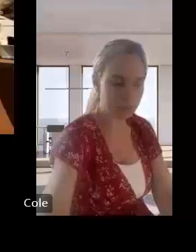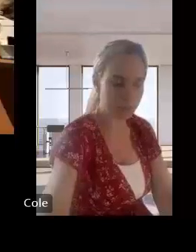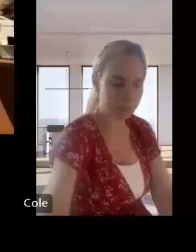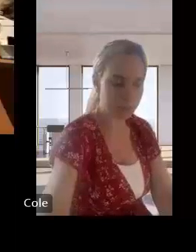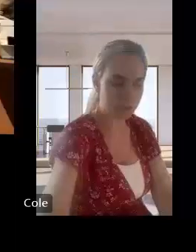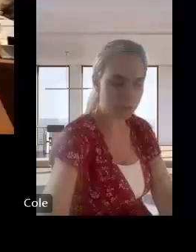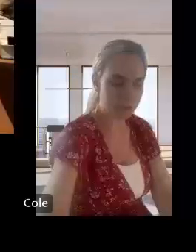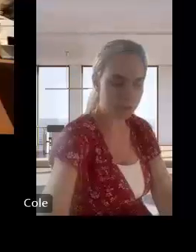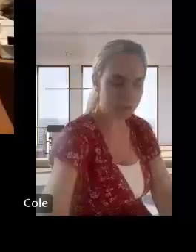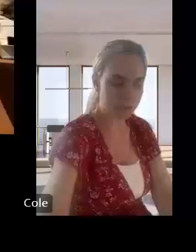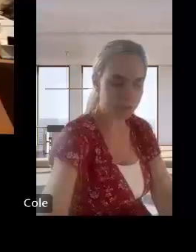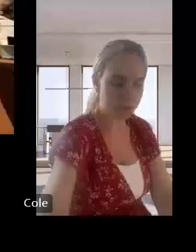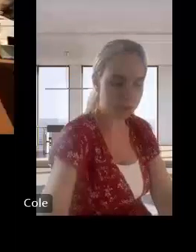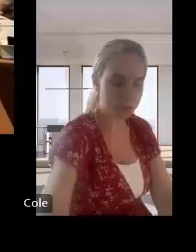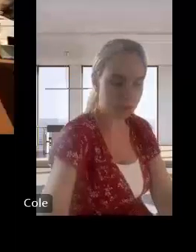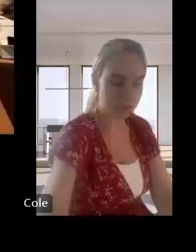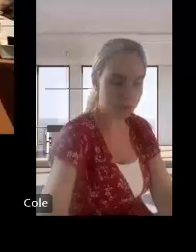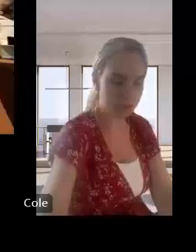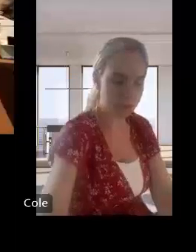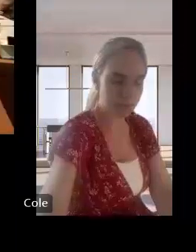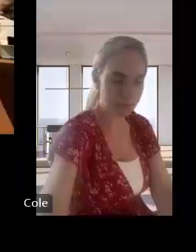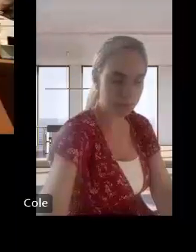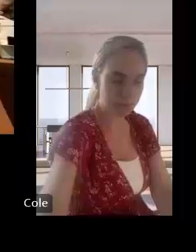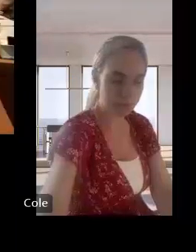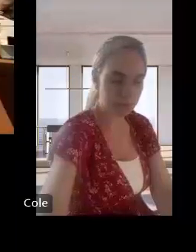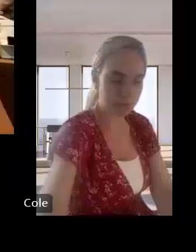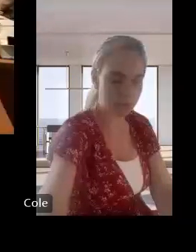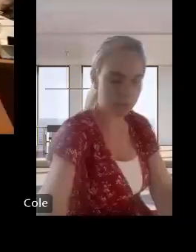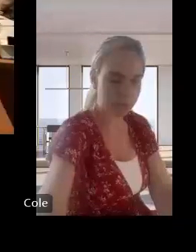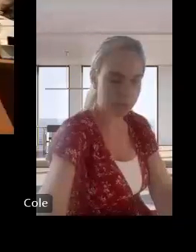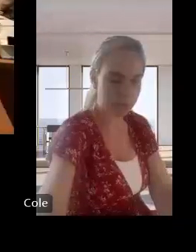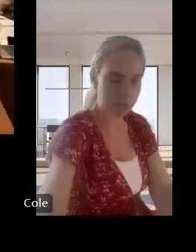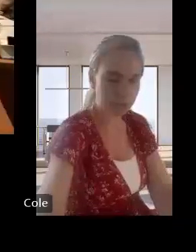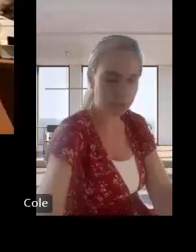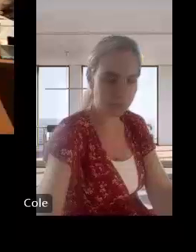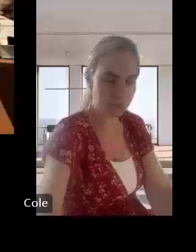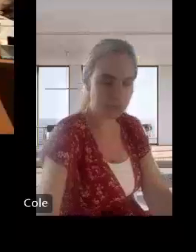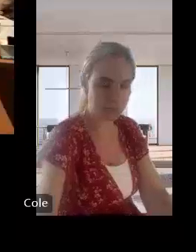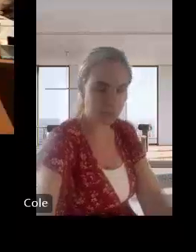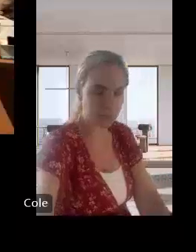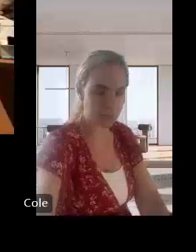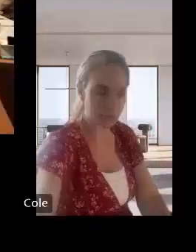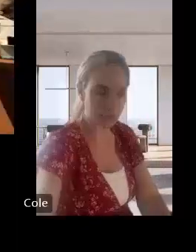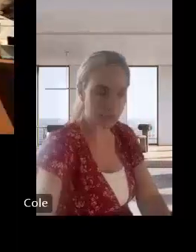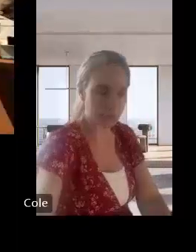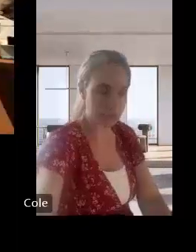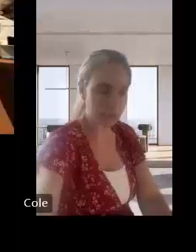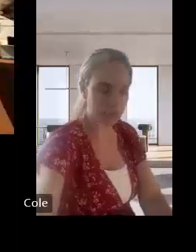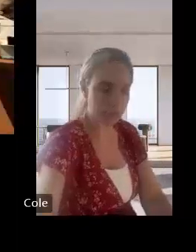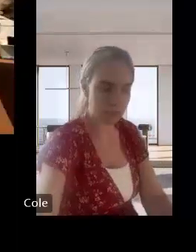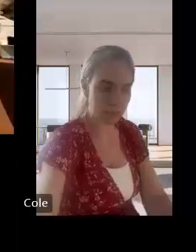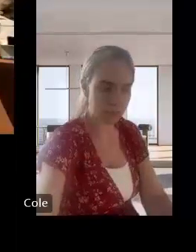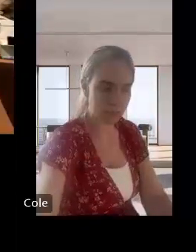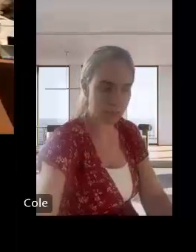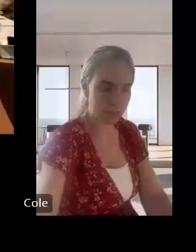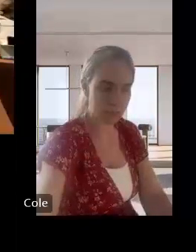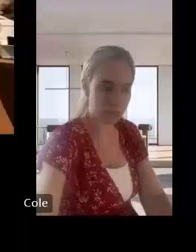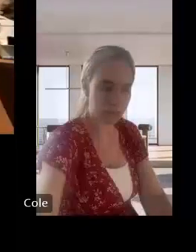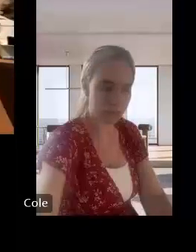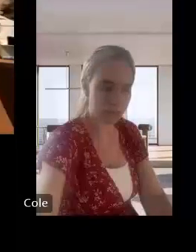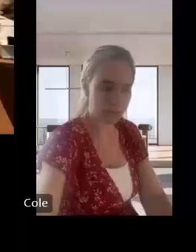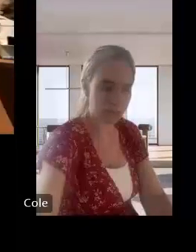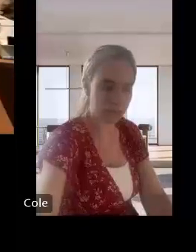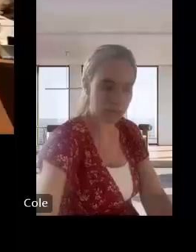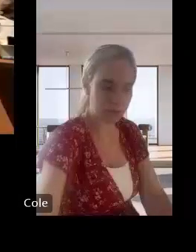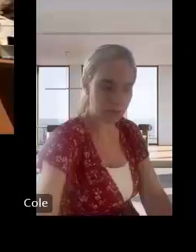Thank you. No other questions? So I'm going to ask a probably not appropriate question, but of the